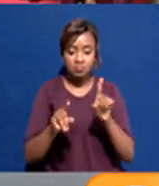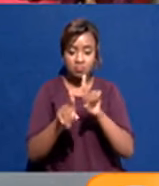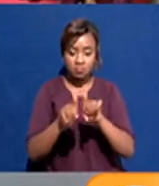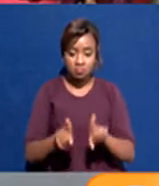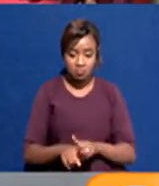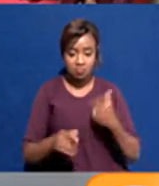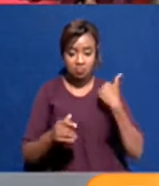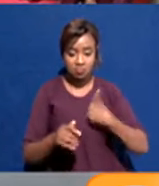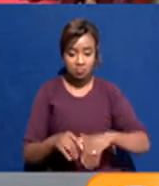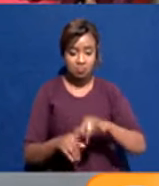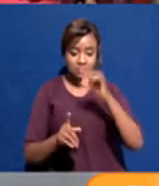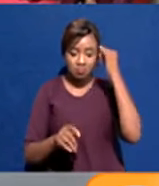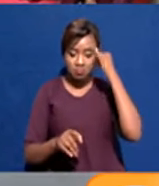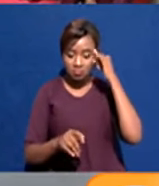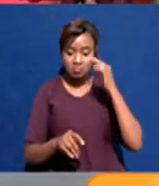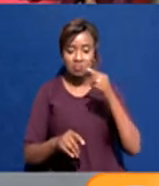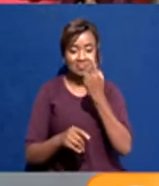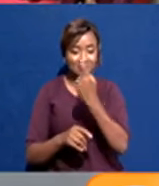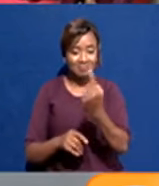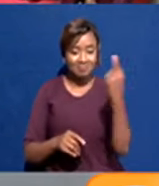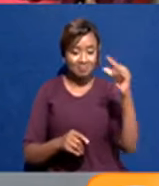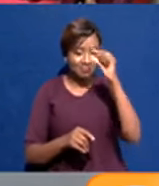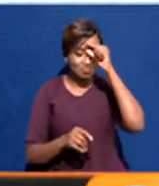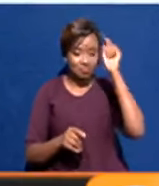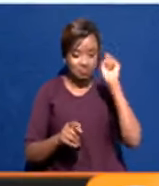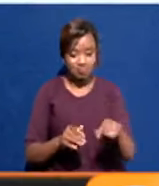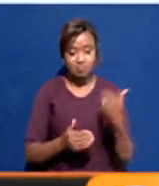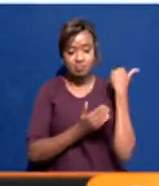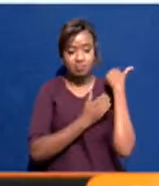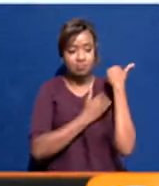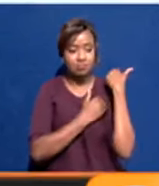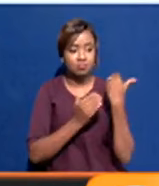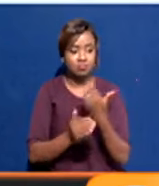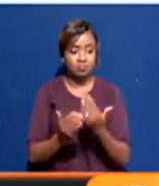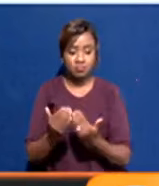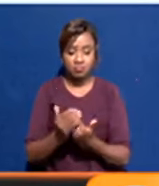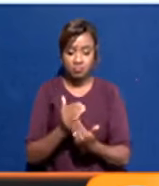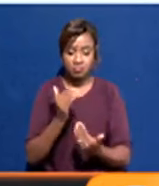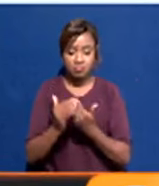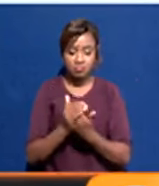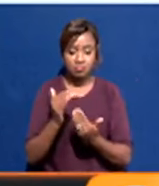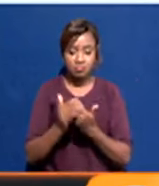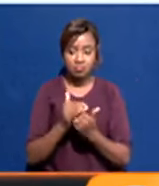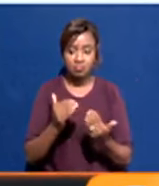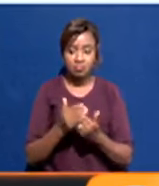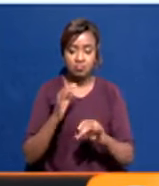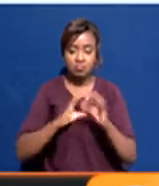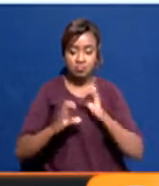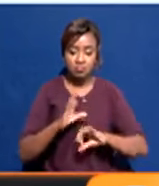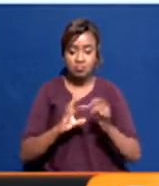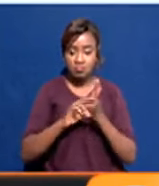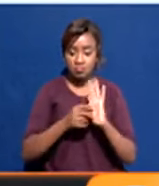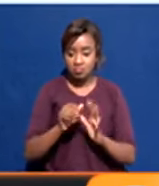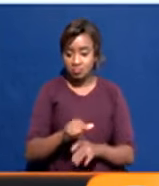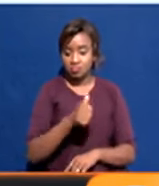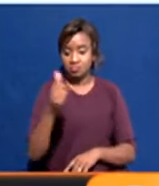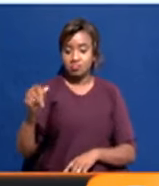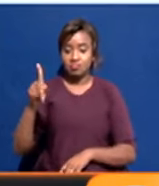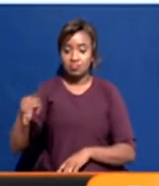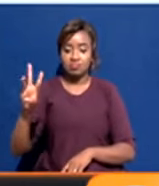Every government has to take care of its citizens. And I think the person with the disability are not second